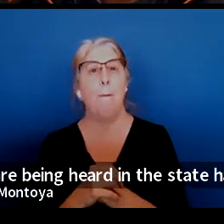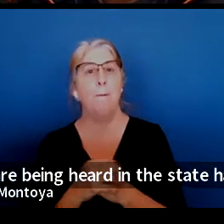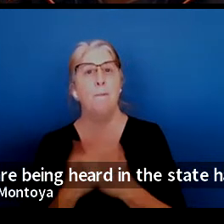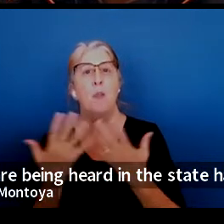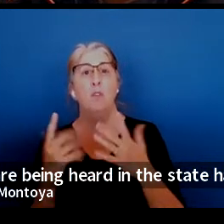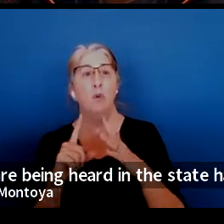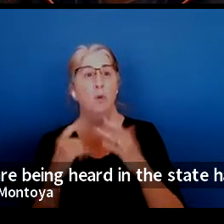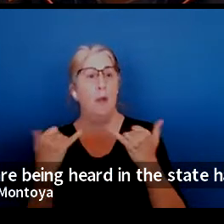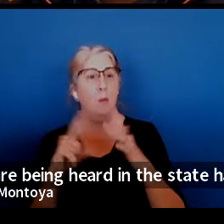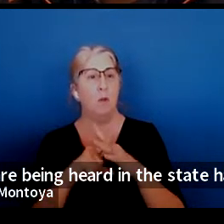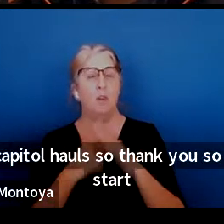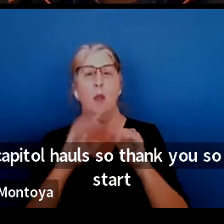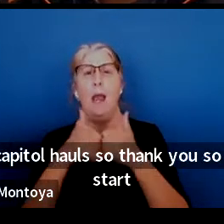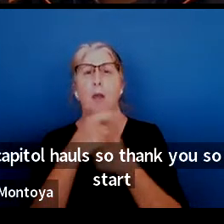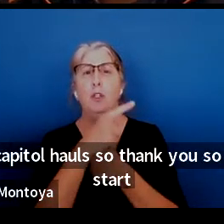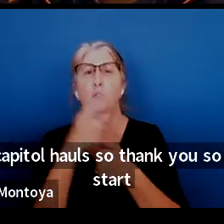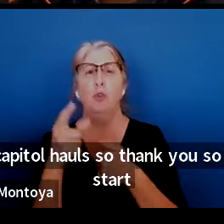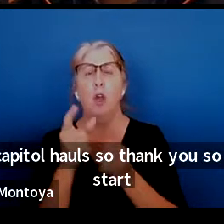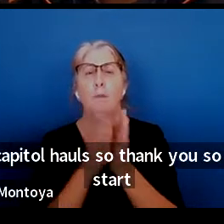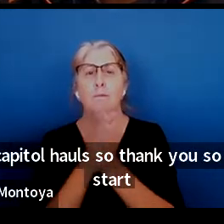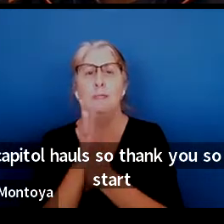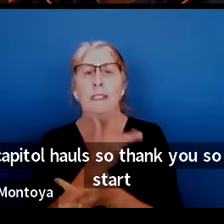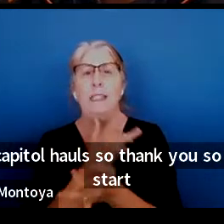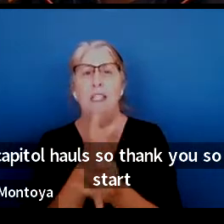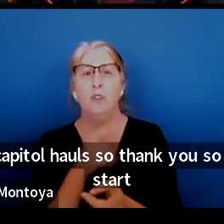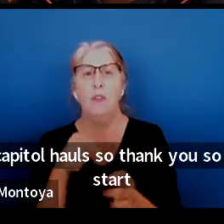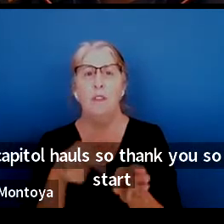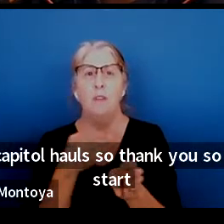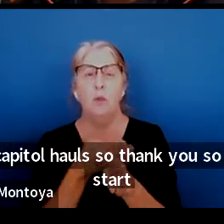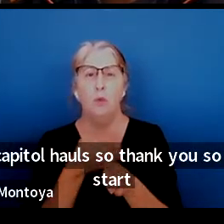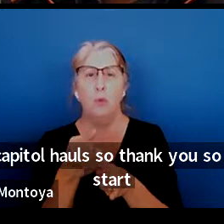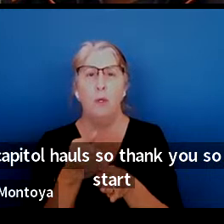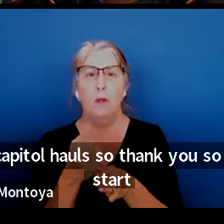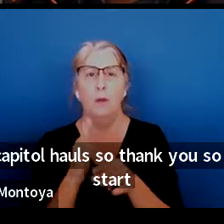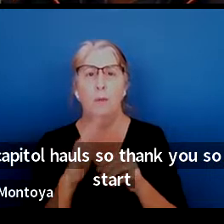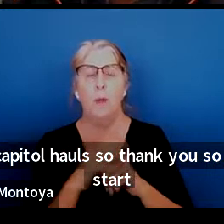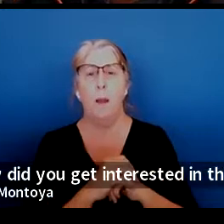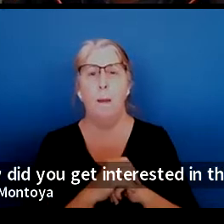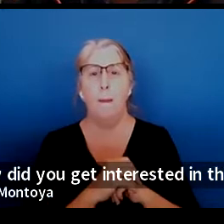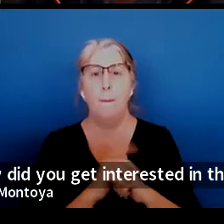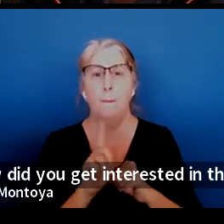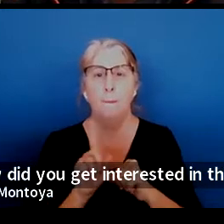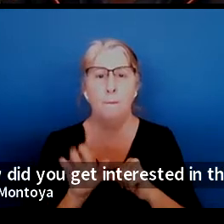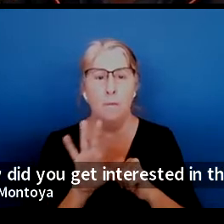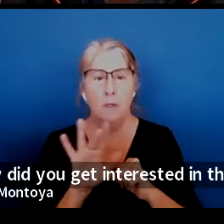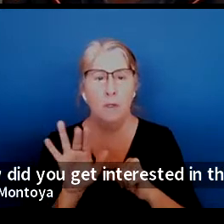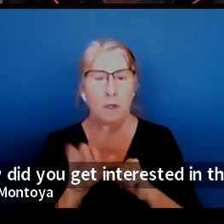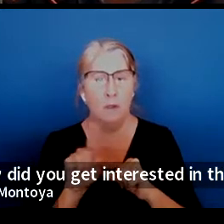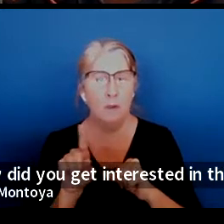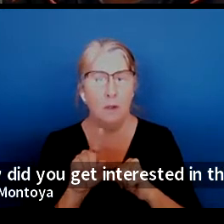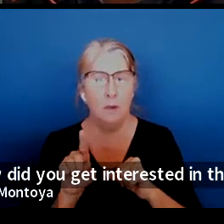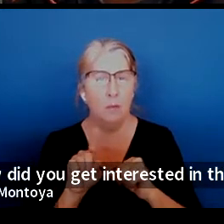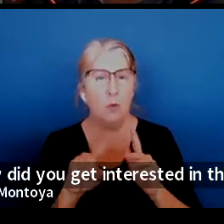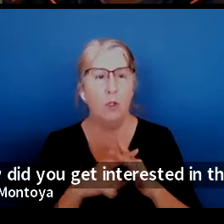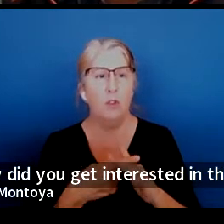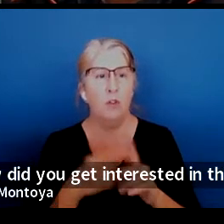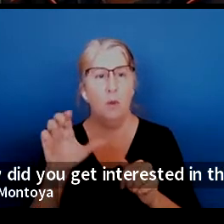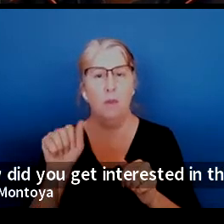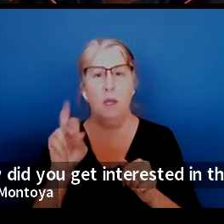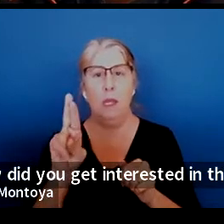with how did you get interested? How did you get interested in this career? And we'll kind of mix it up here. We'll start with Carrie.